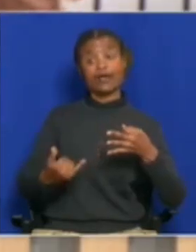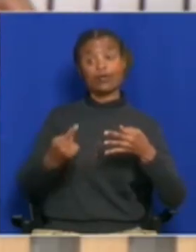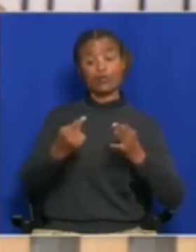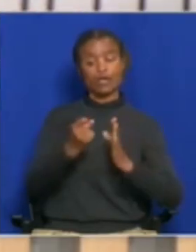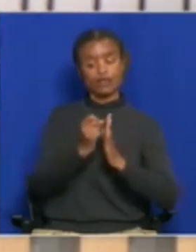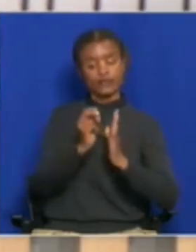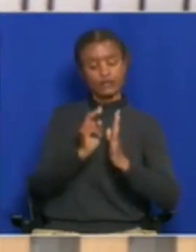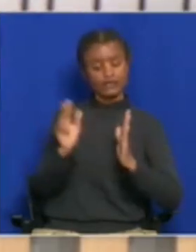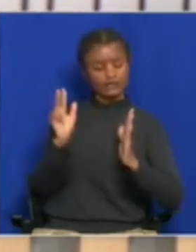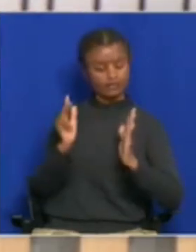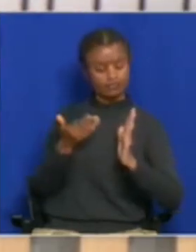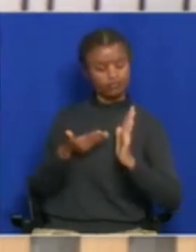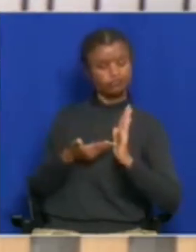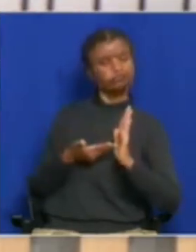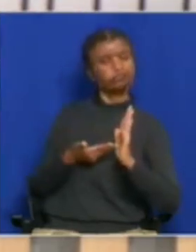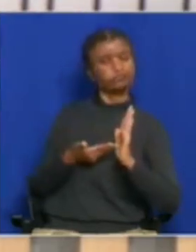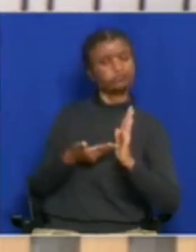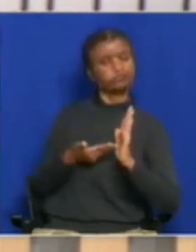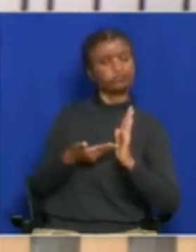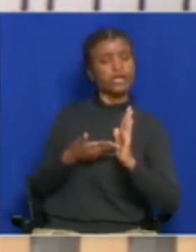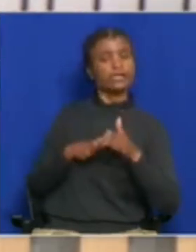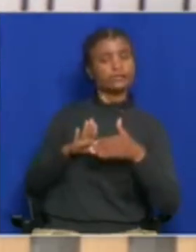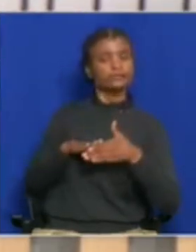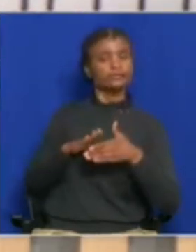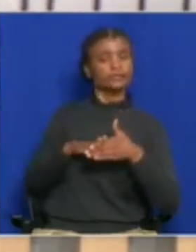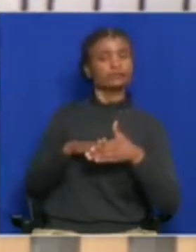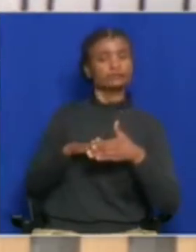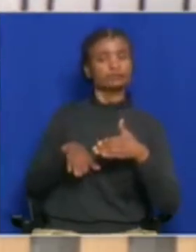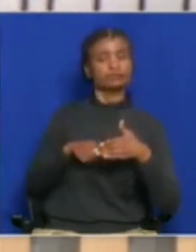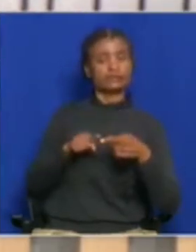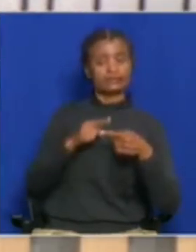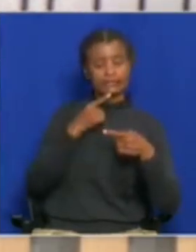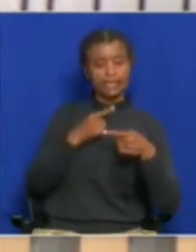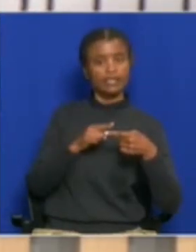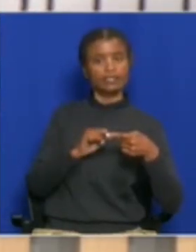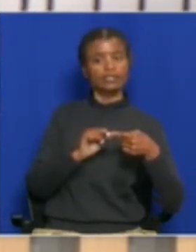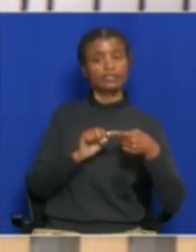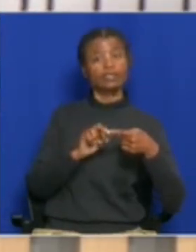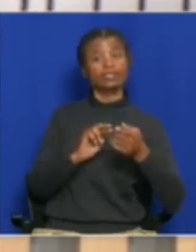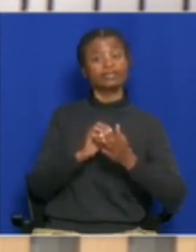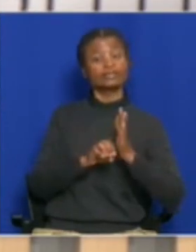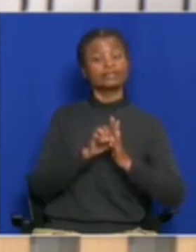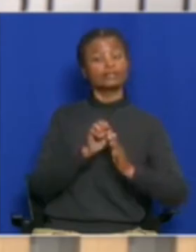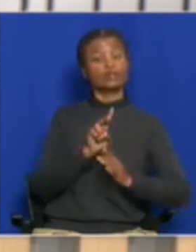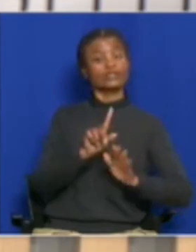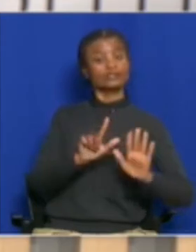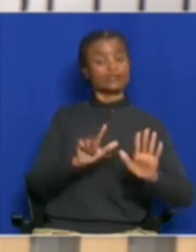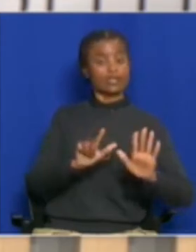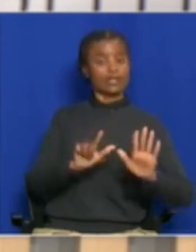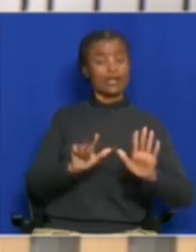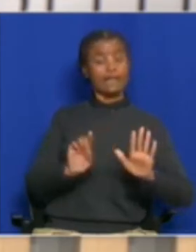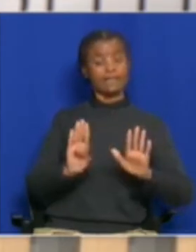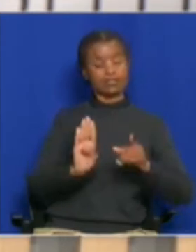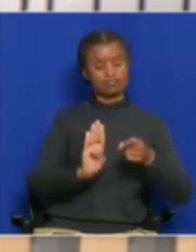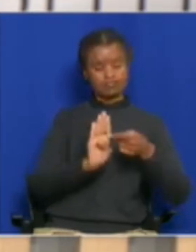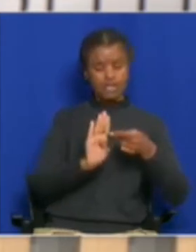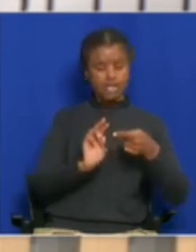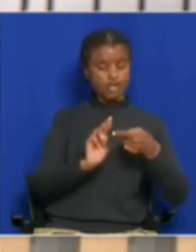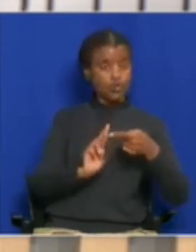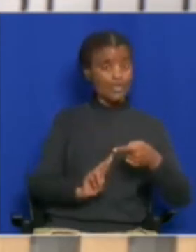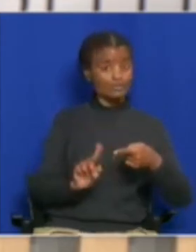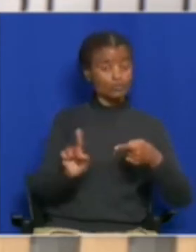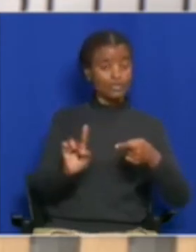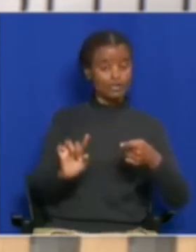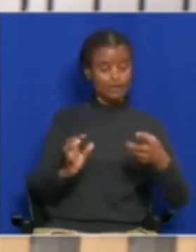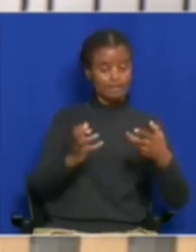the grounds that would satisfy the requirements of section 27B? I have referred to to those